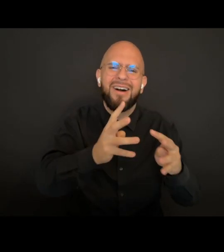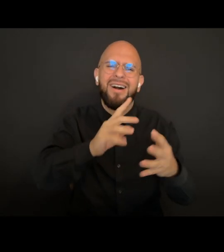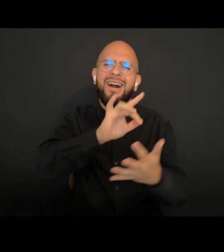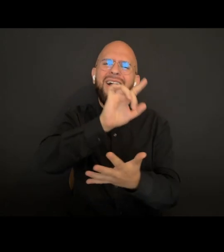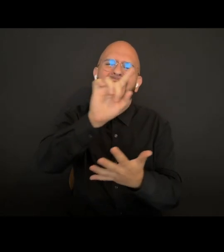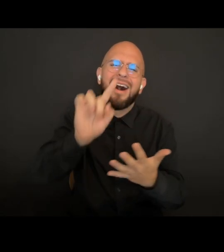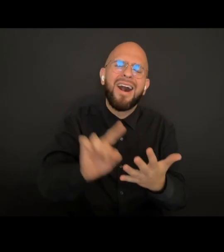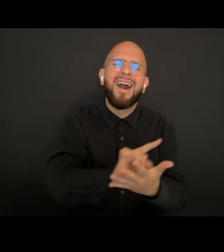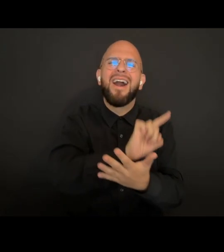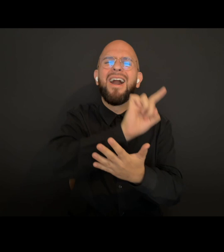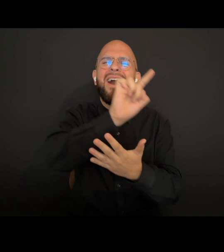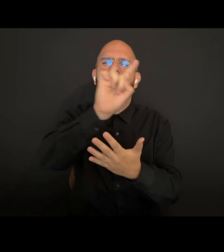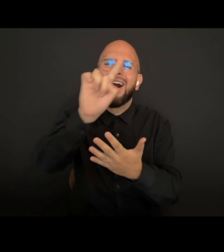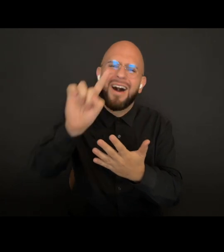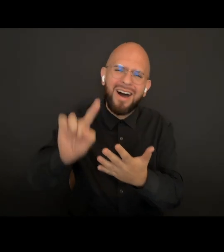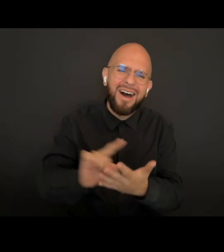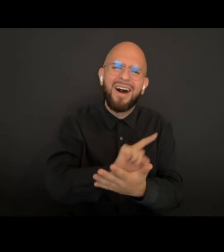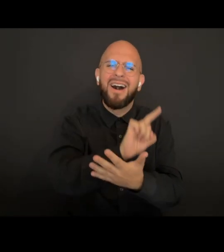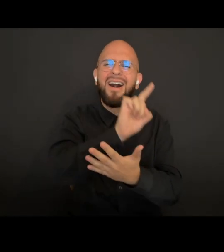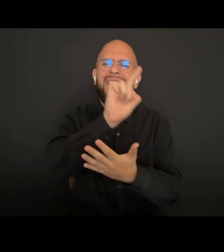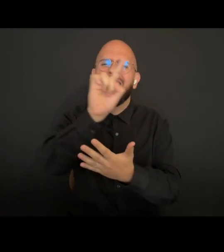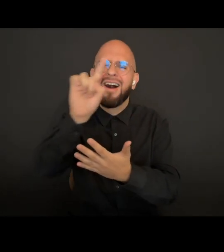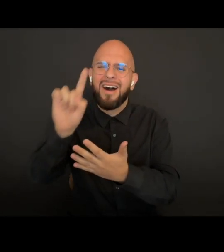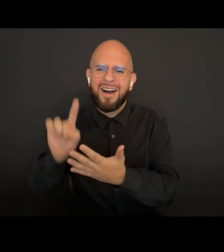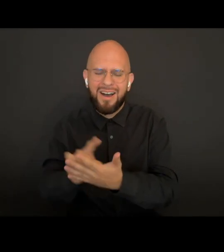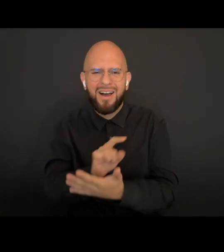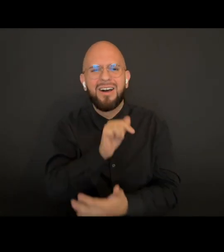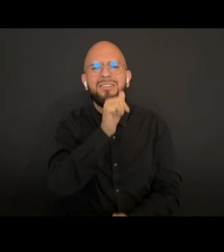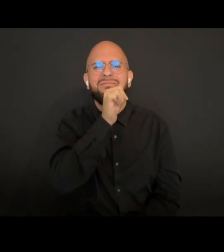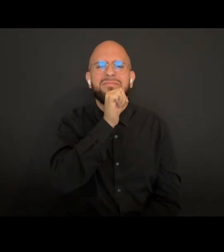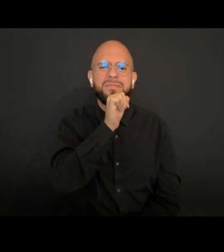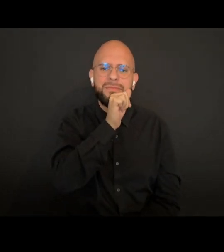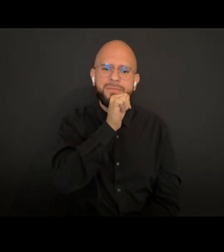wailing for hours.